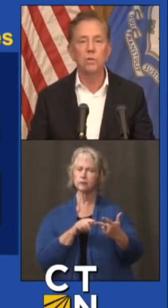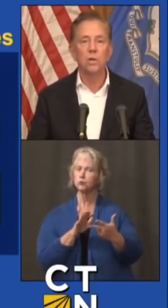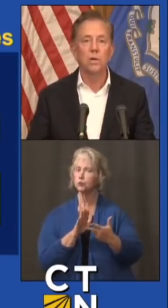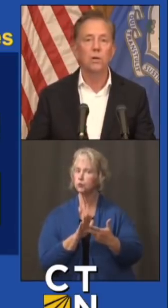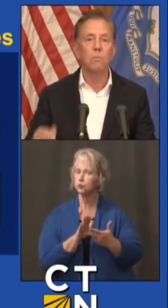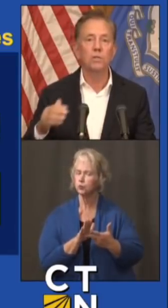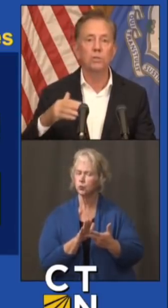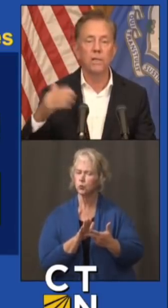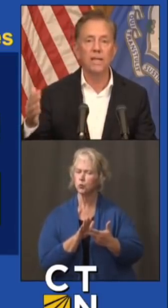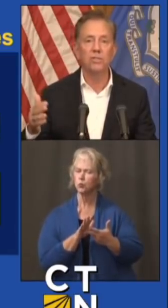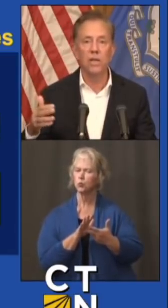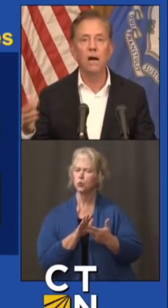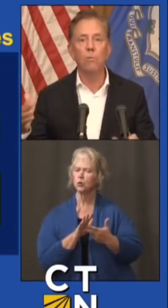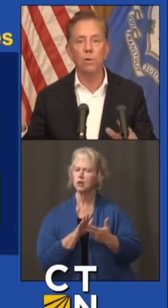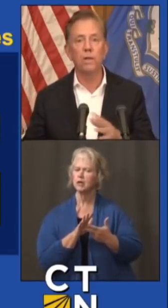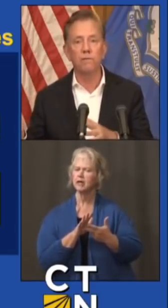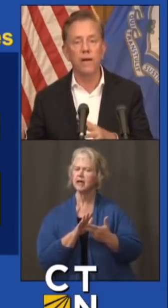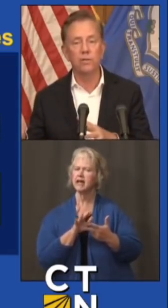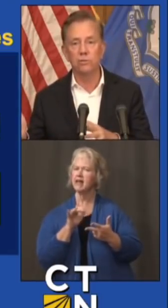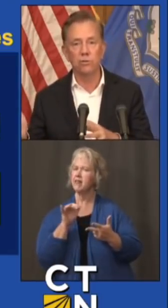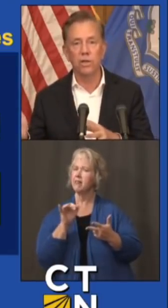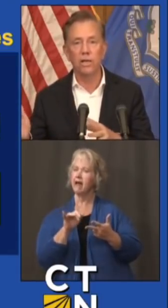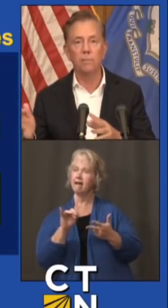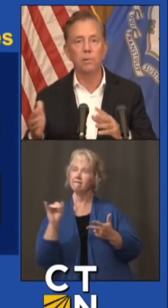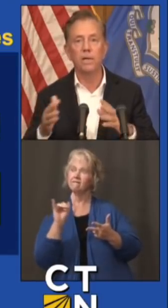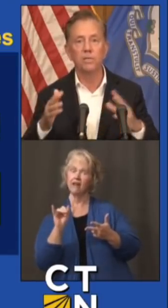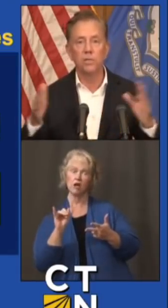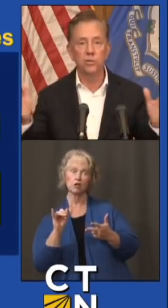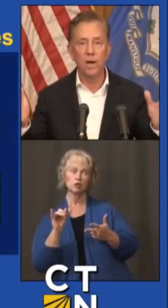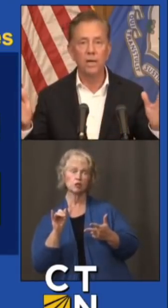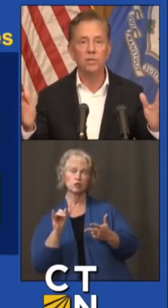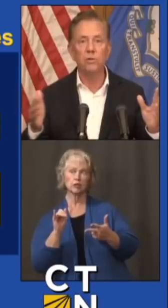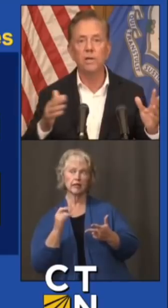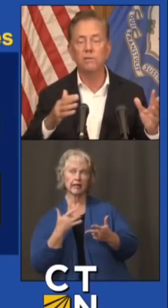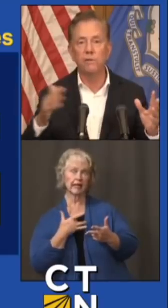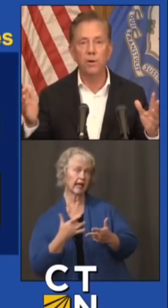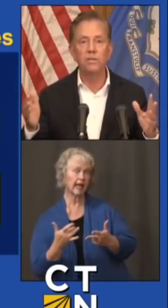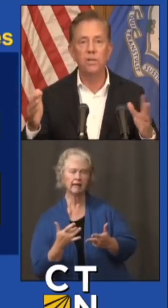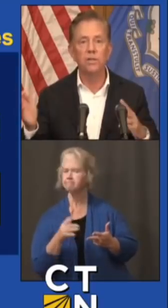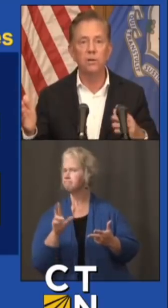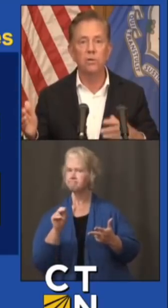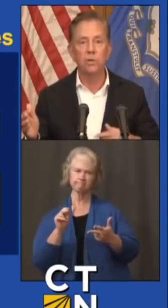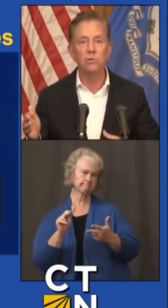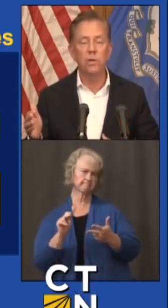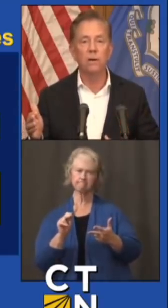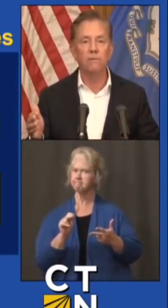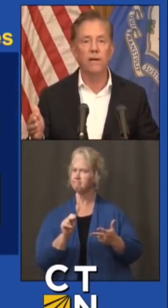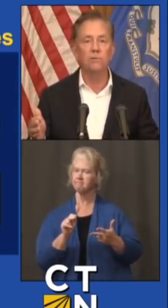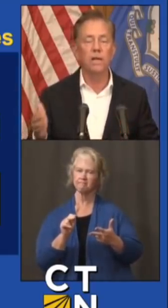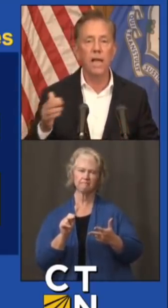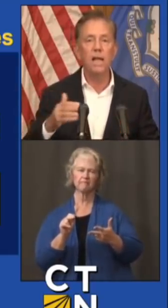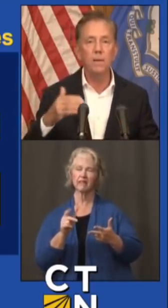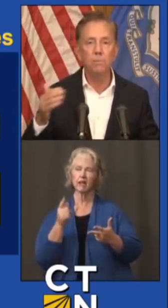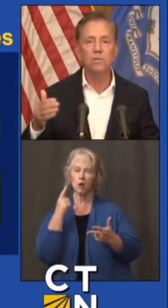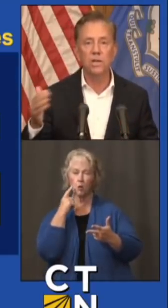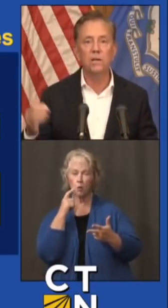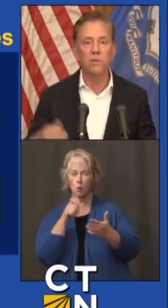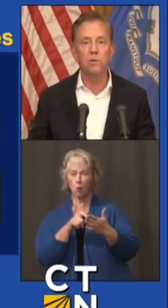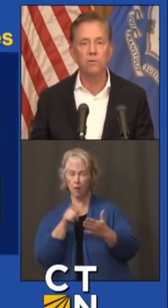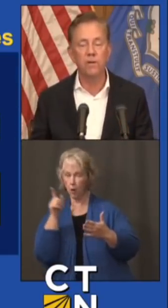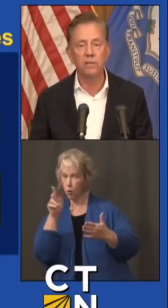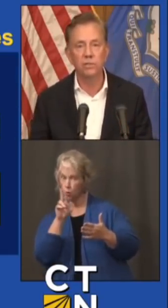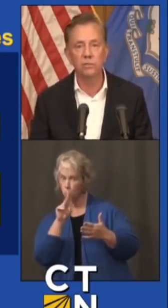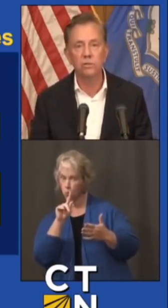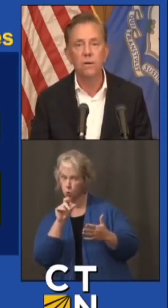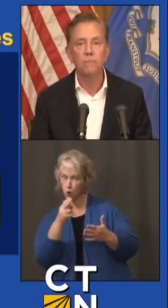schools, that's not where the infections are taking place. The track and trace, very detailed in Utah, found that 80% of